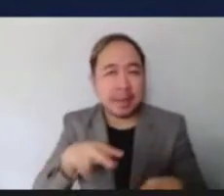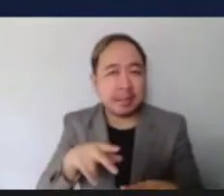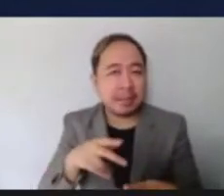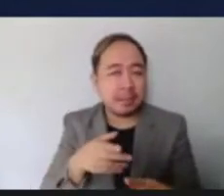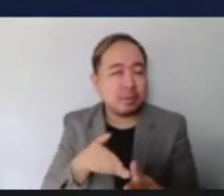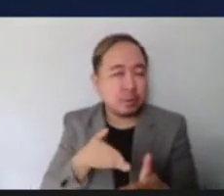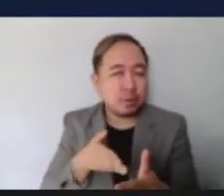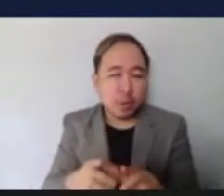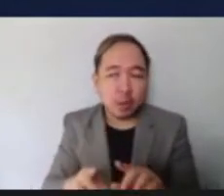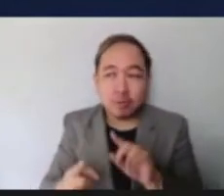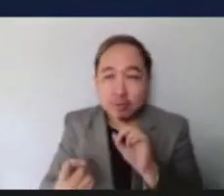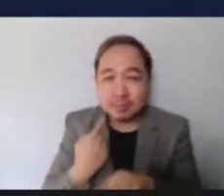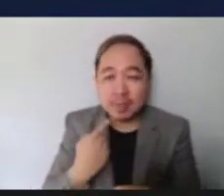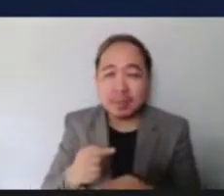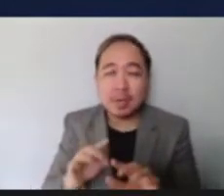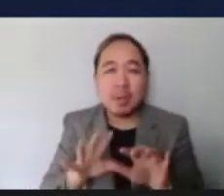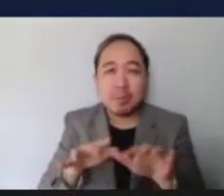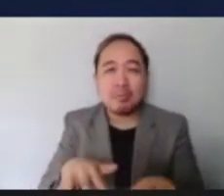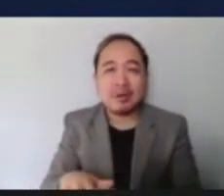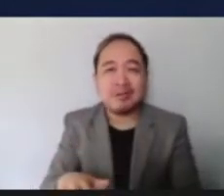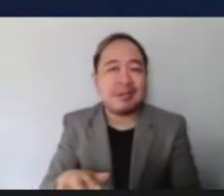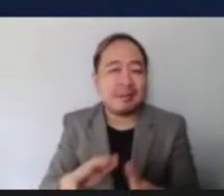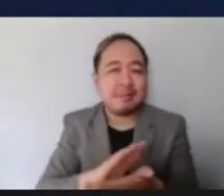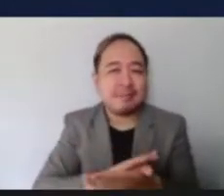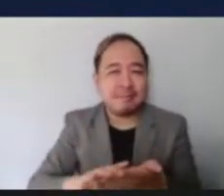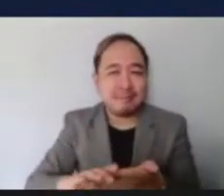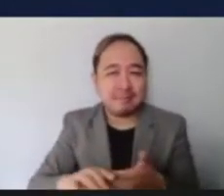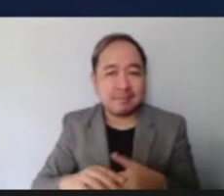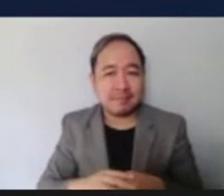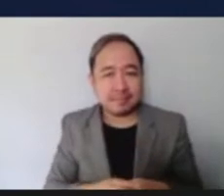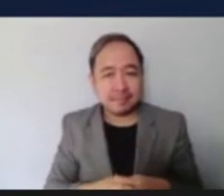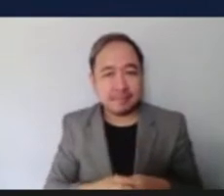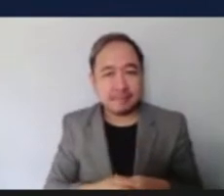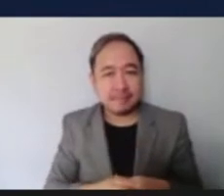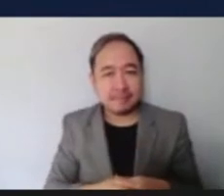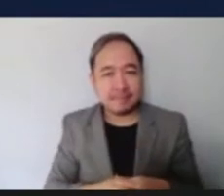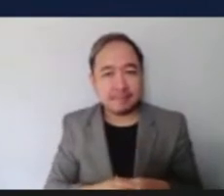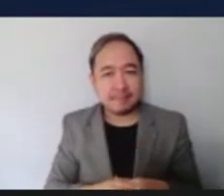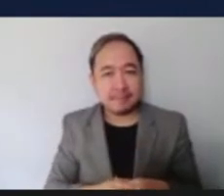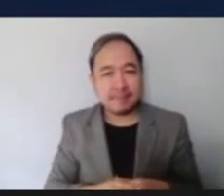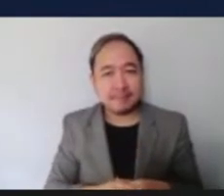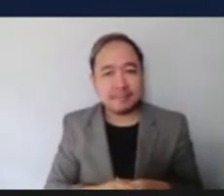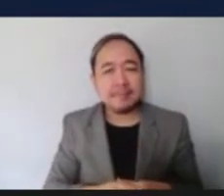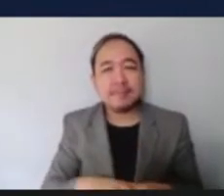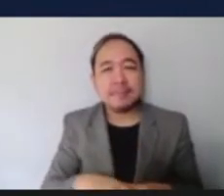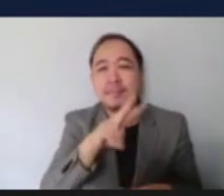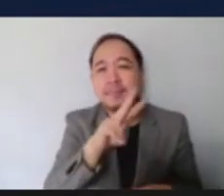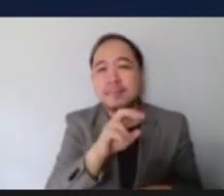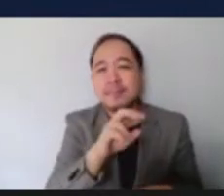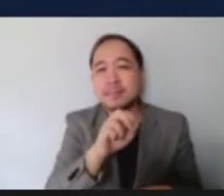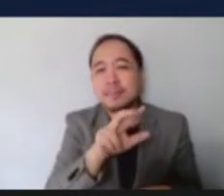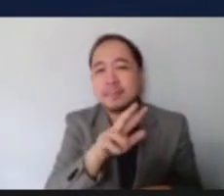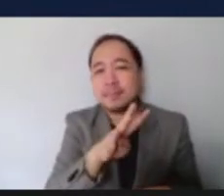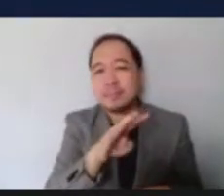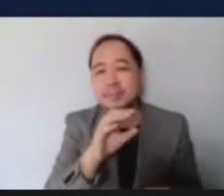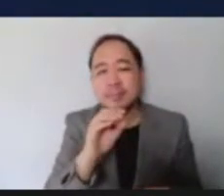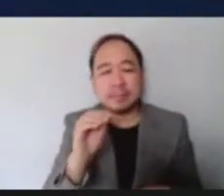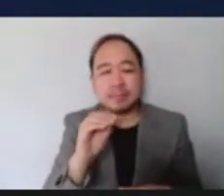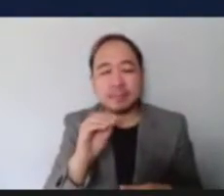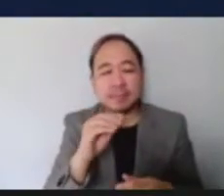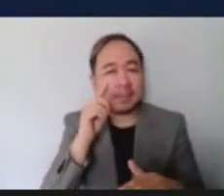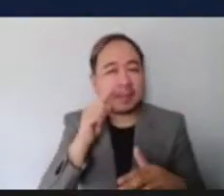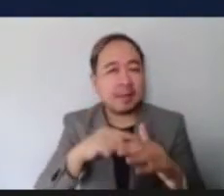peace in the asean member state on pursuit of the 20th of division of living in harmony